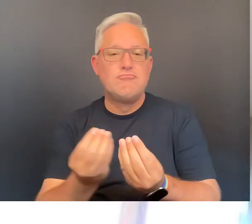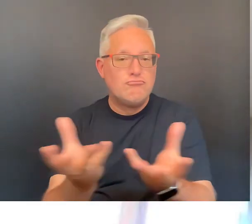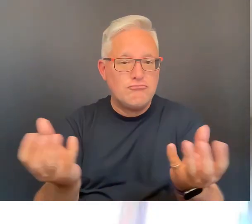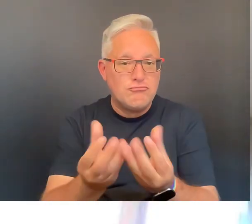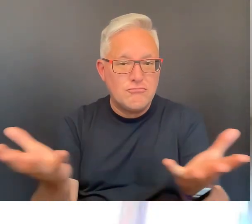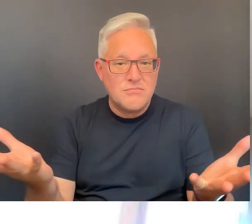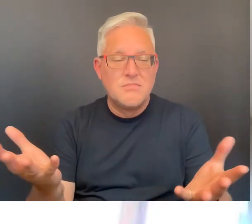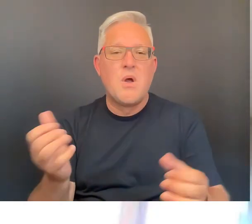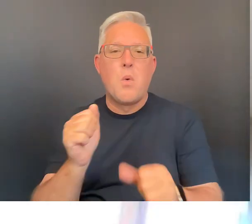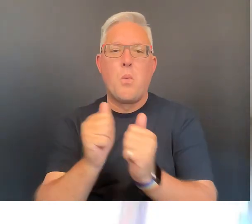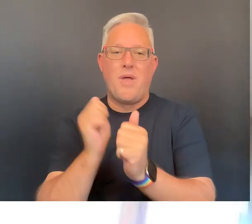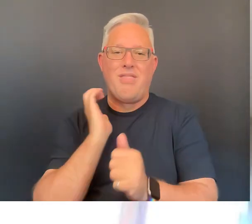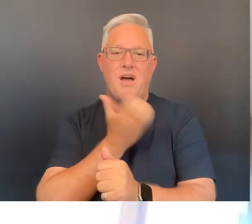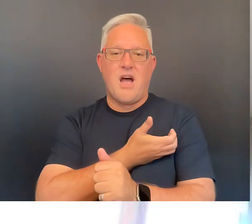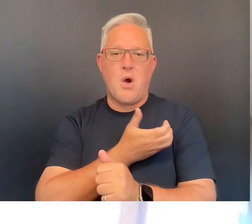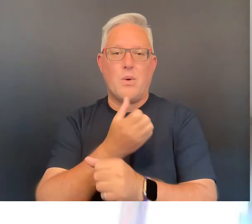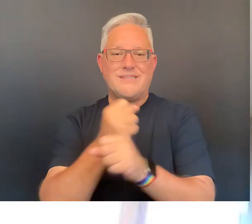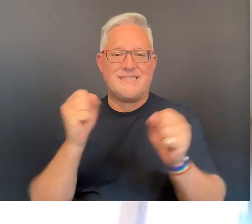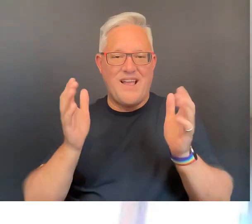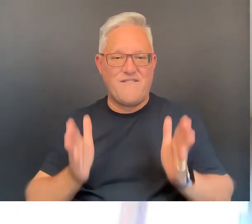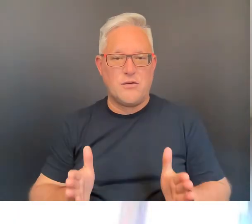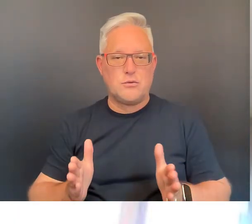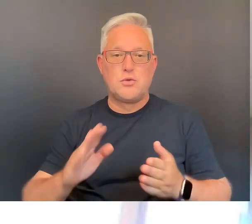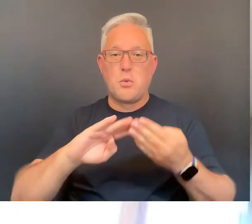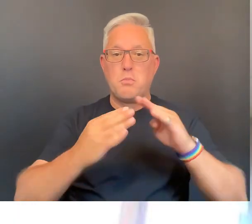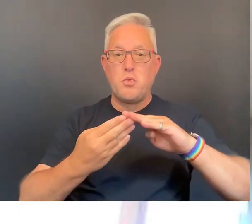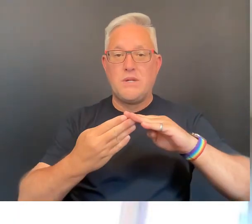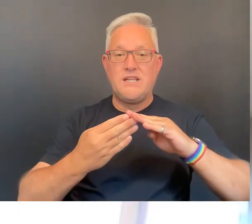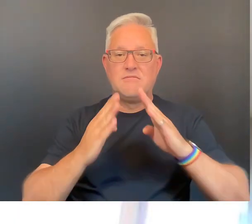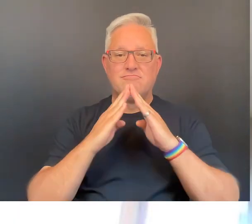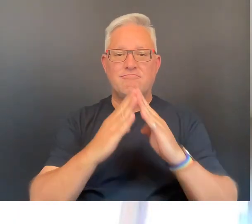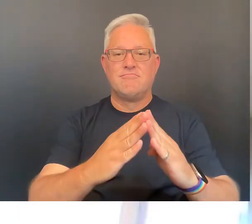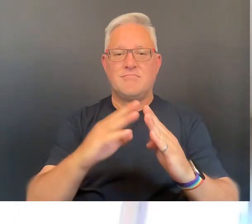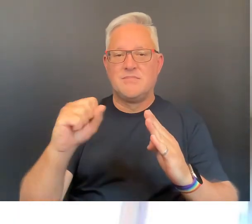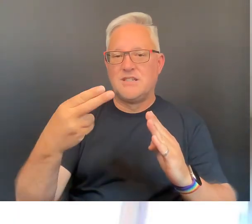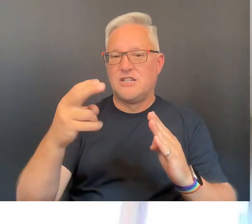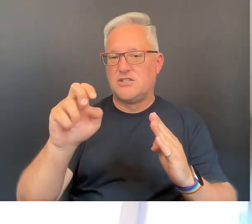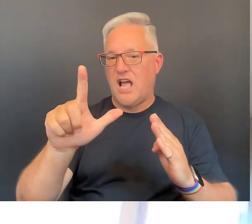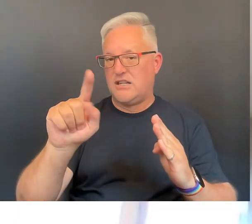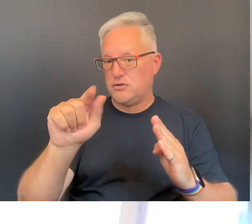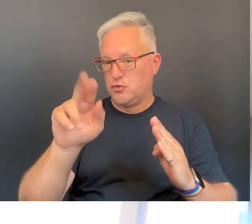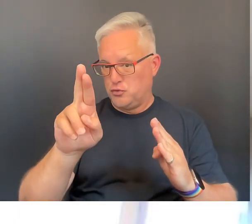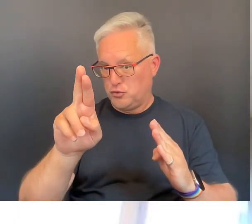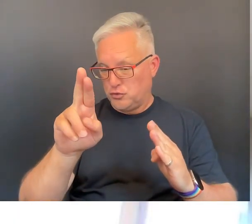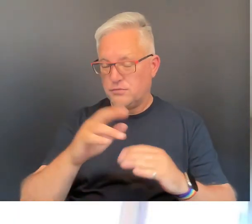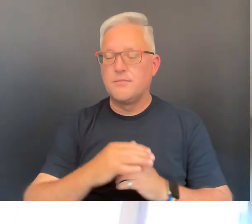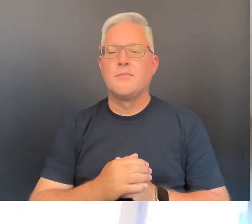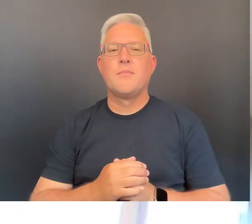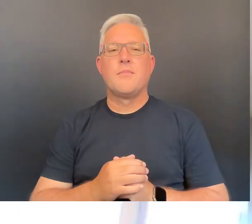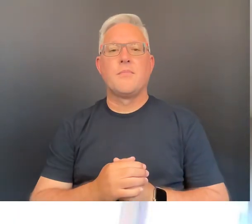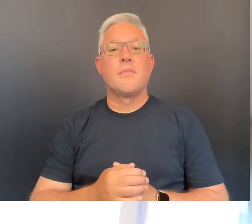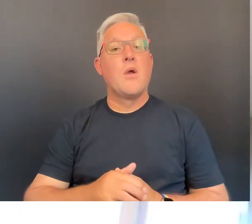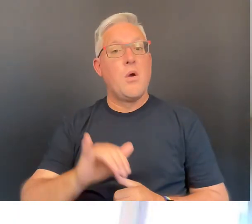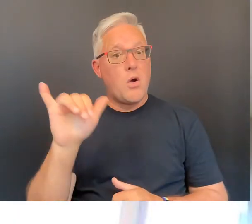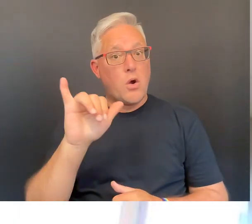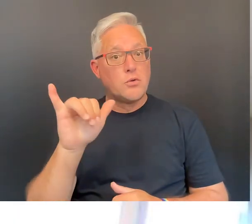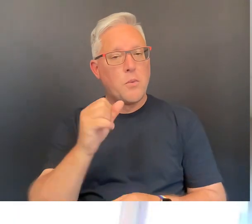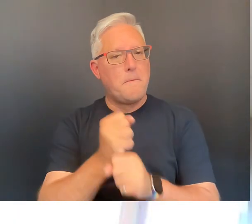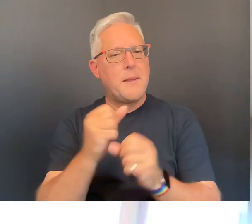our Saviors Community Shelter and deepening our relationship